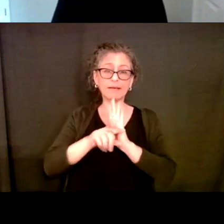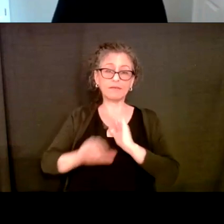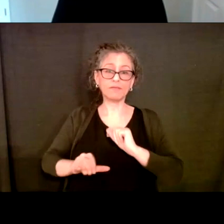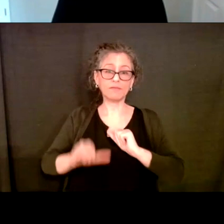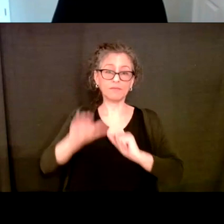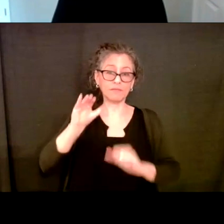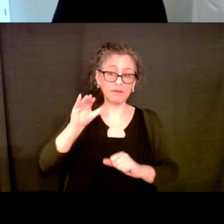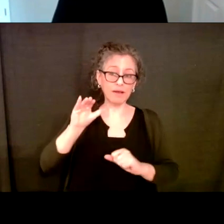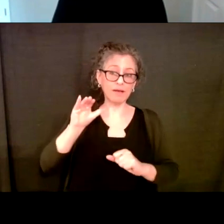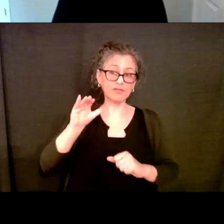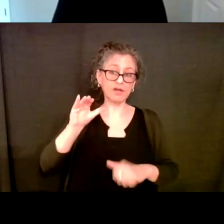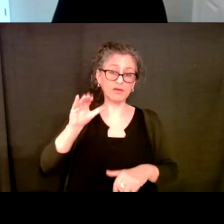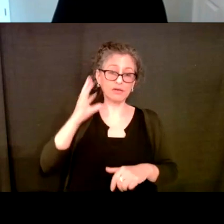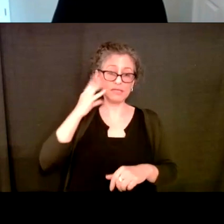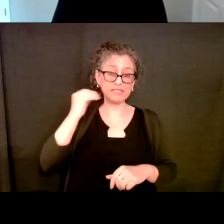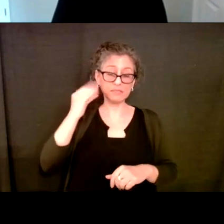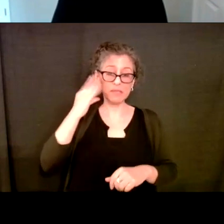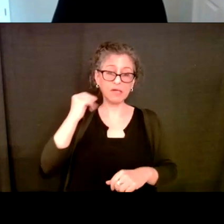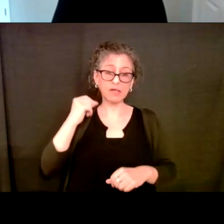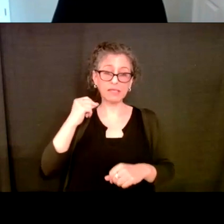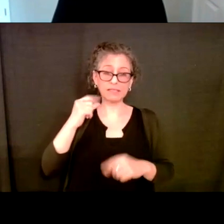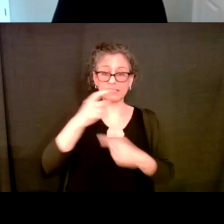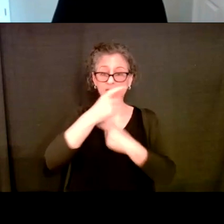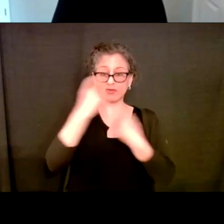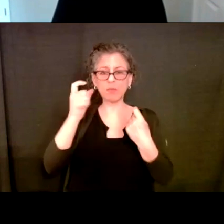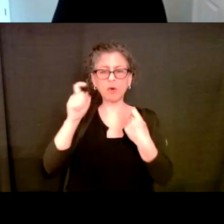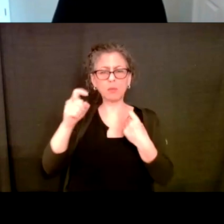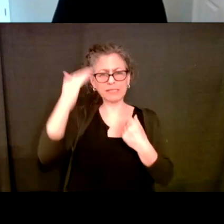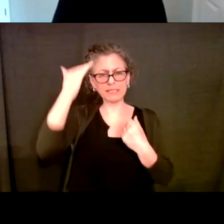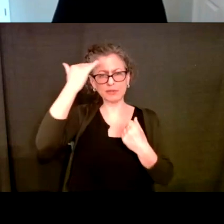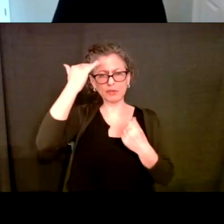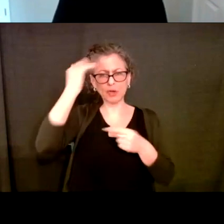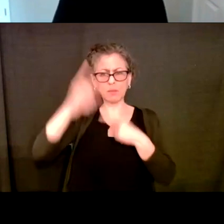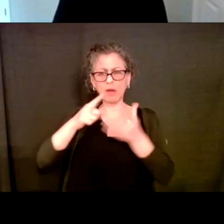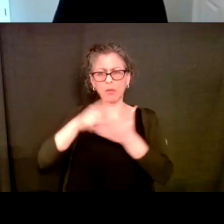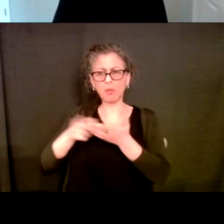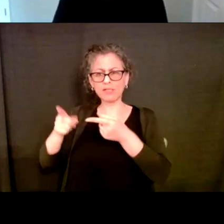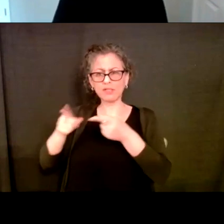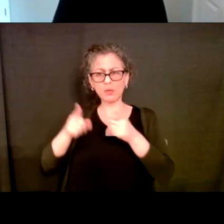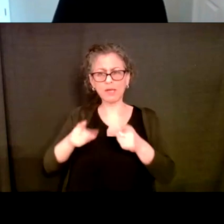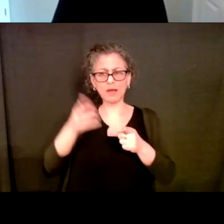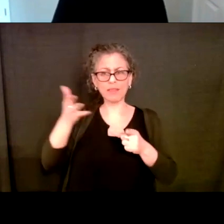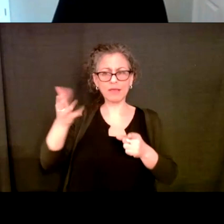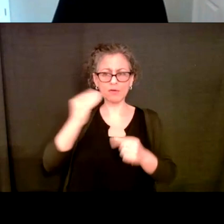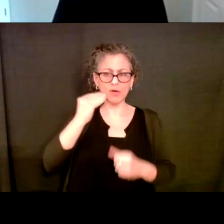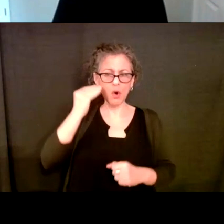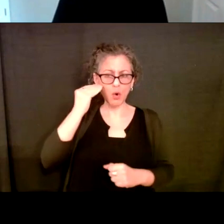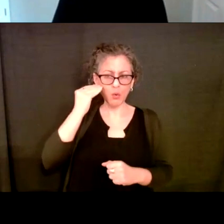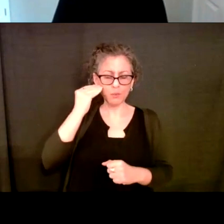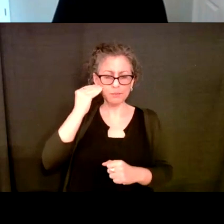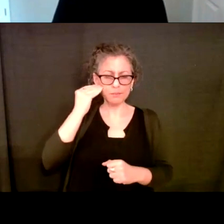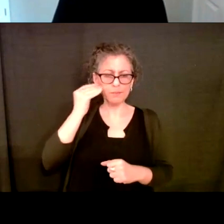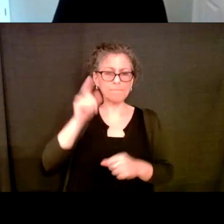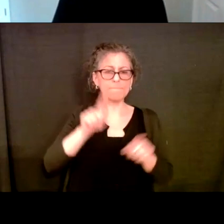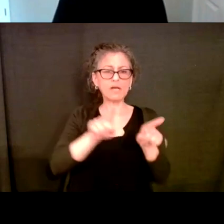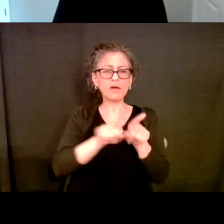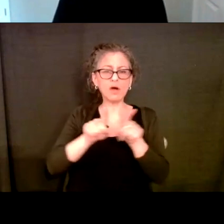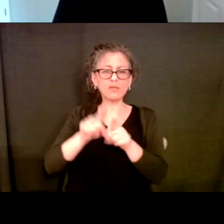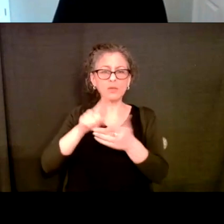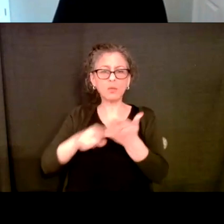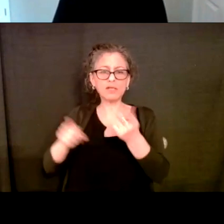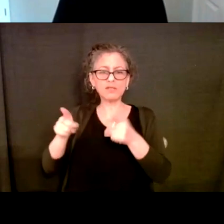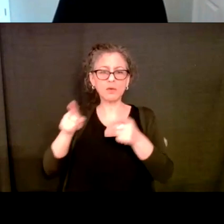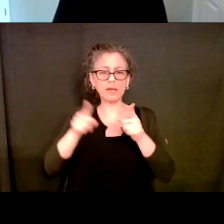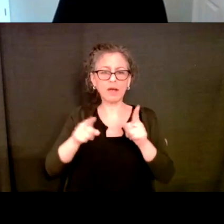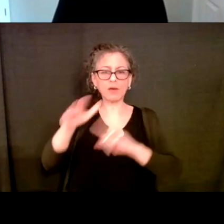we've grown in our understanding that not only do we need to be mindful of what's happening in the household, but we also need to be mindful of what's happening